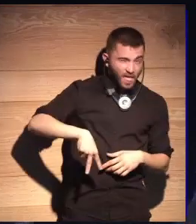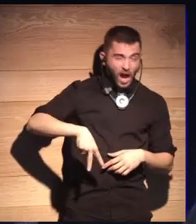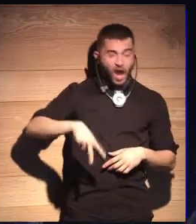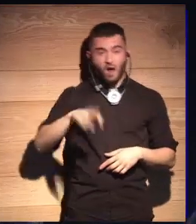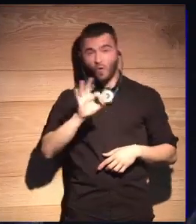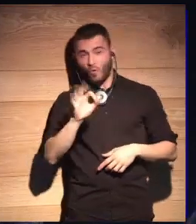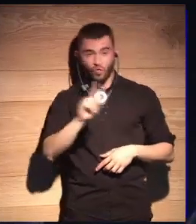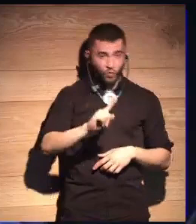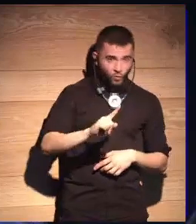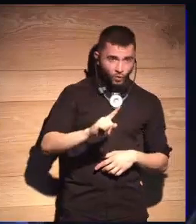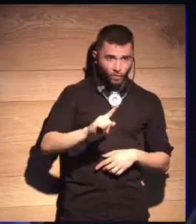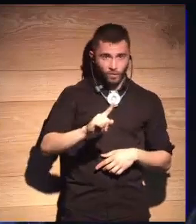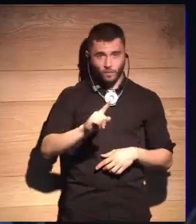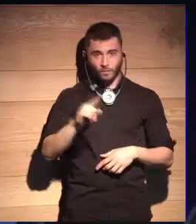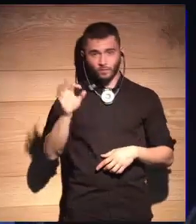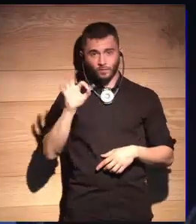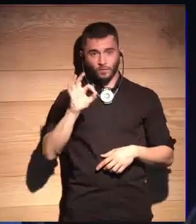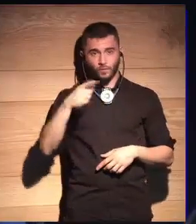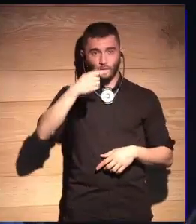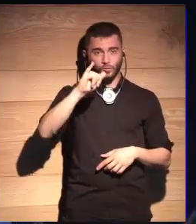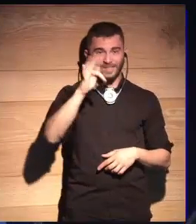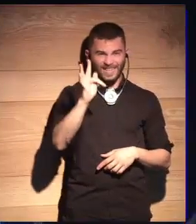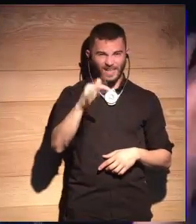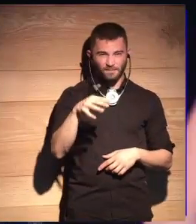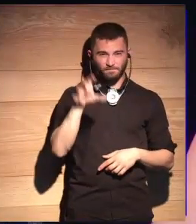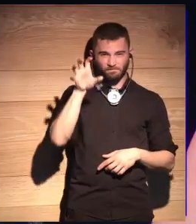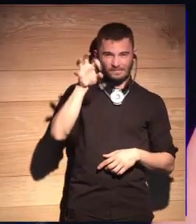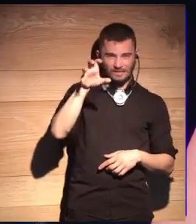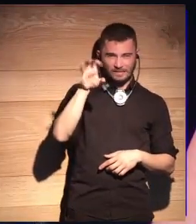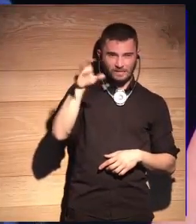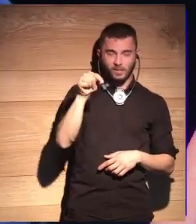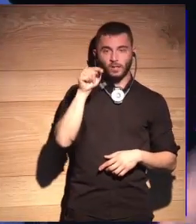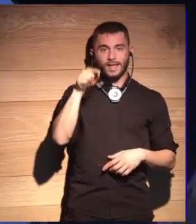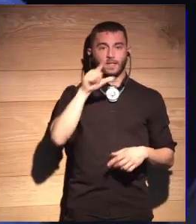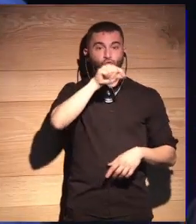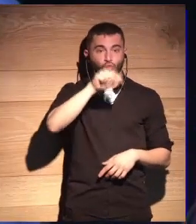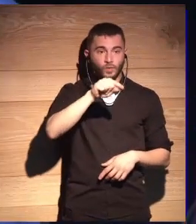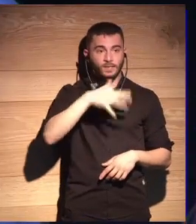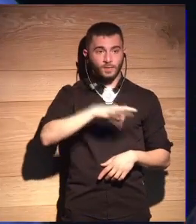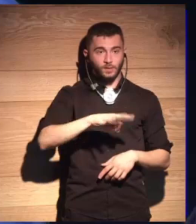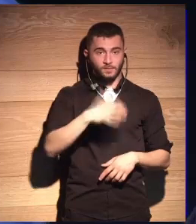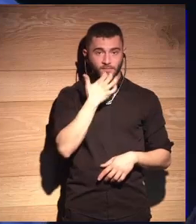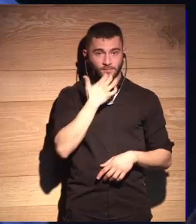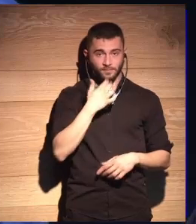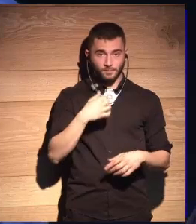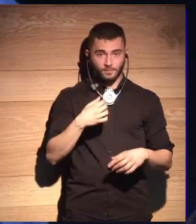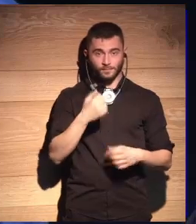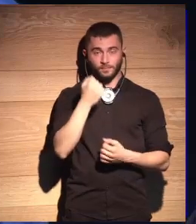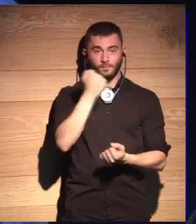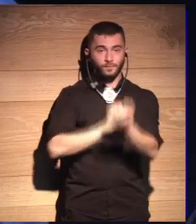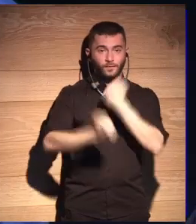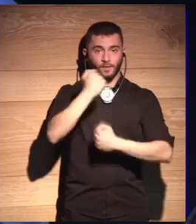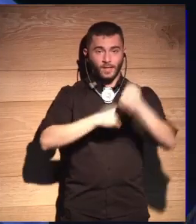a Financial Times one, and it kind of reinforces certain views I have about the world, or whatever it might be. So, I mean, we're